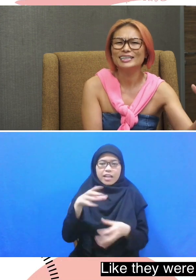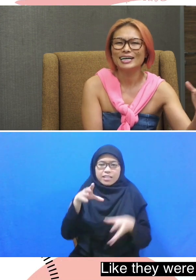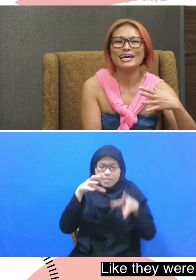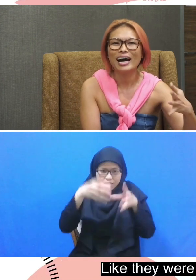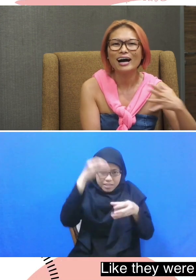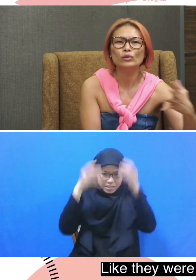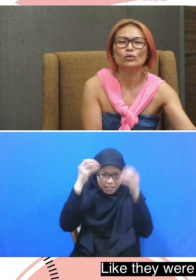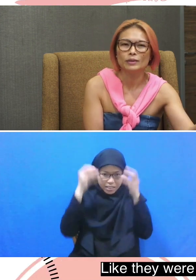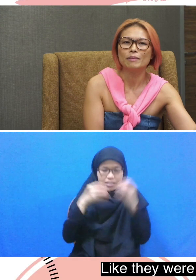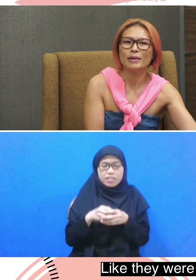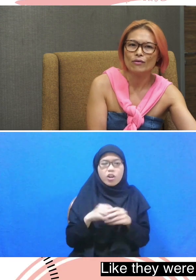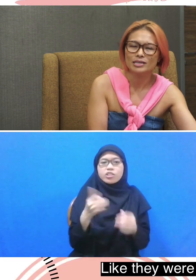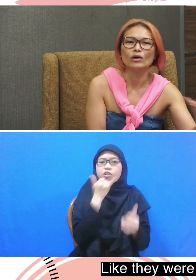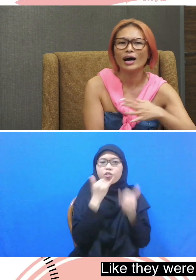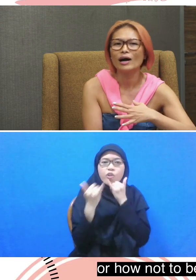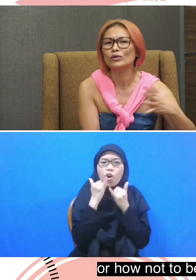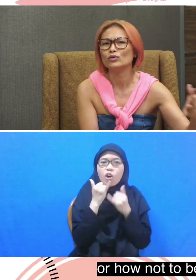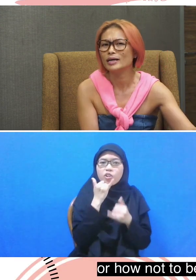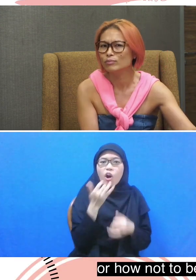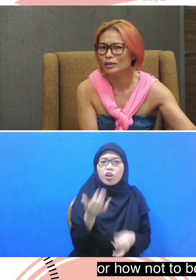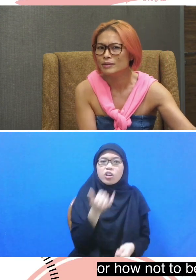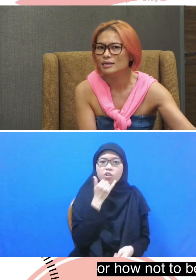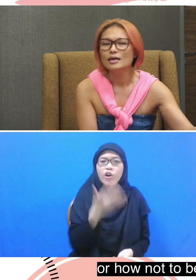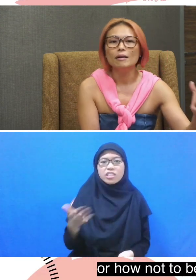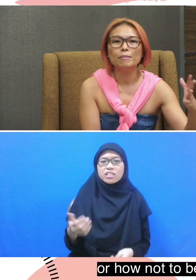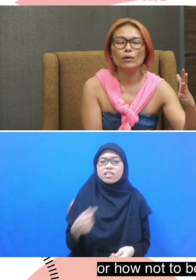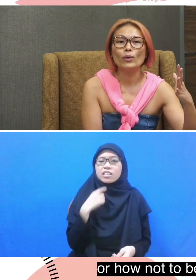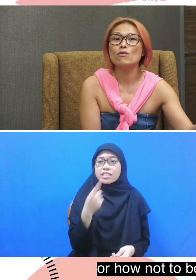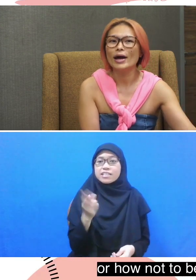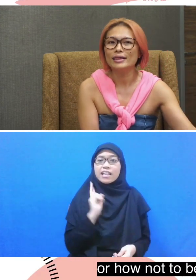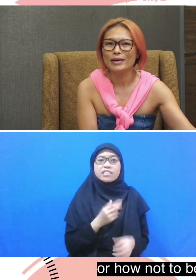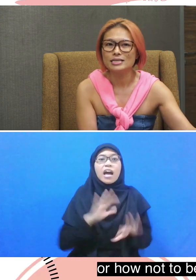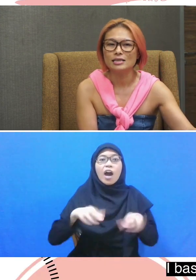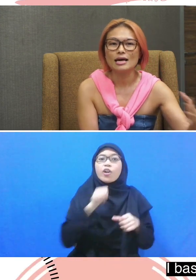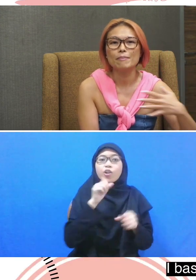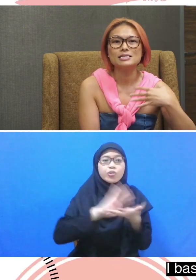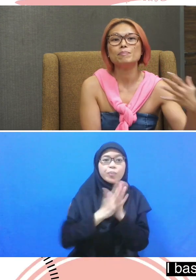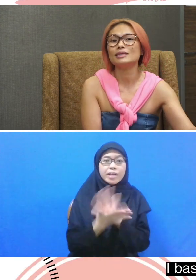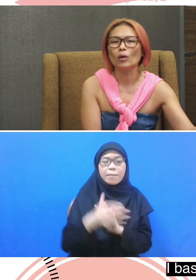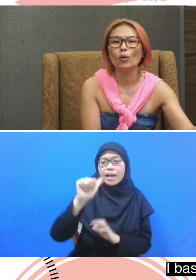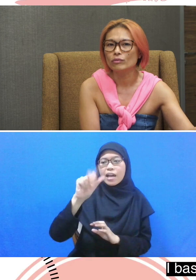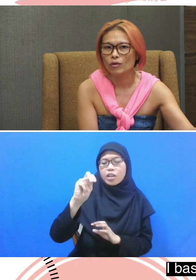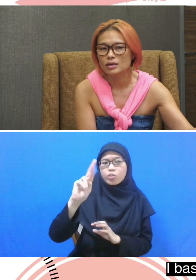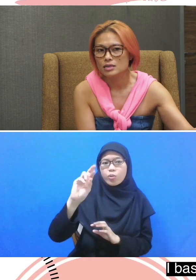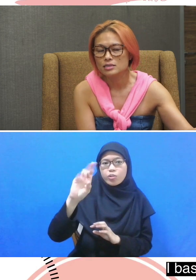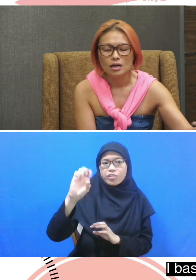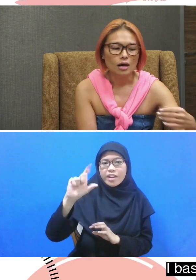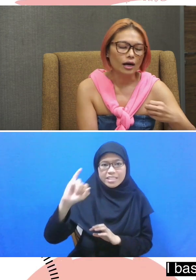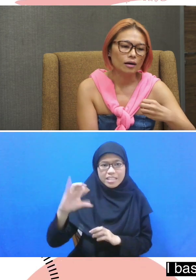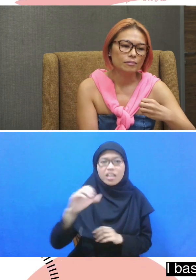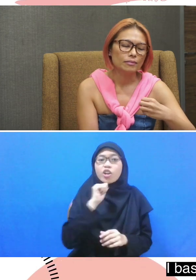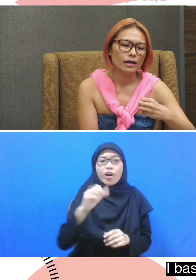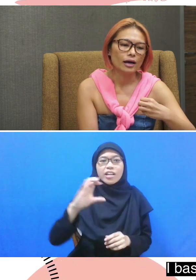actually telling us like how not to become anorexic or how not to become bulimic. But when I read the magazines, I basically picked up all the wrong things.